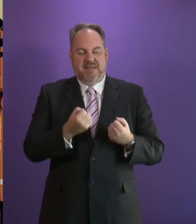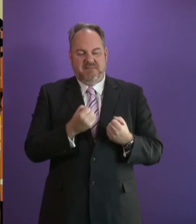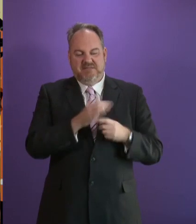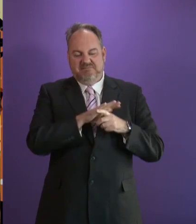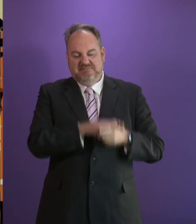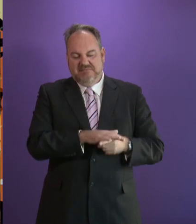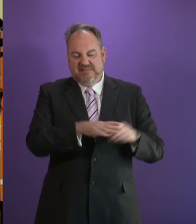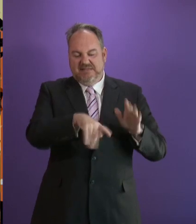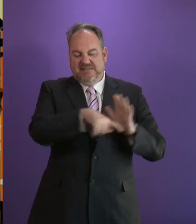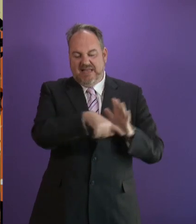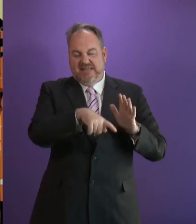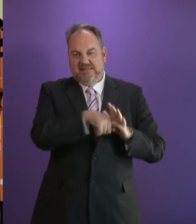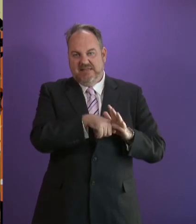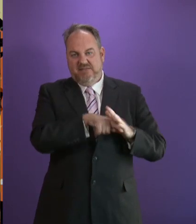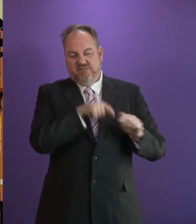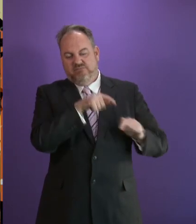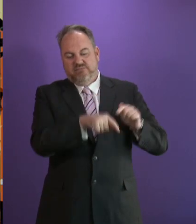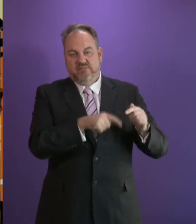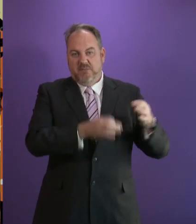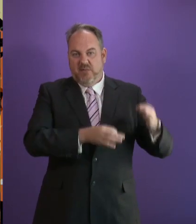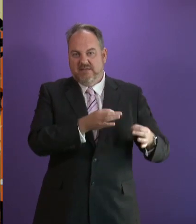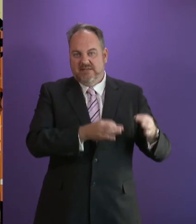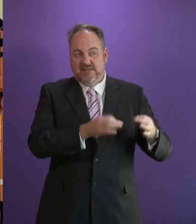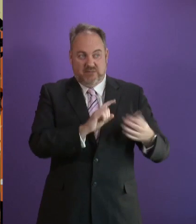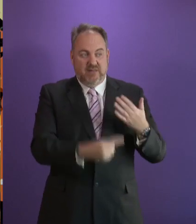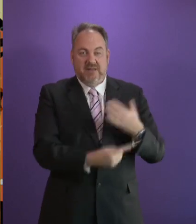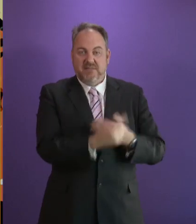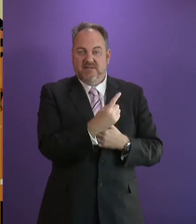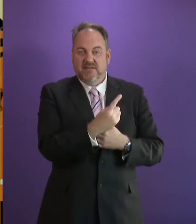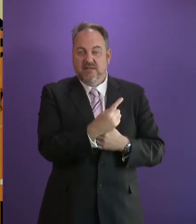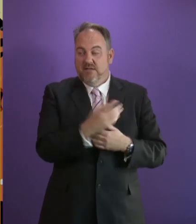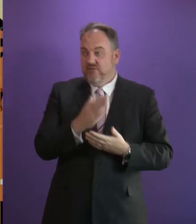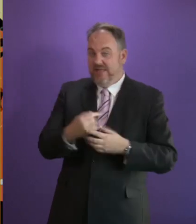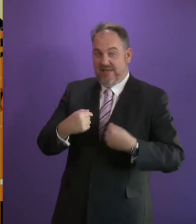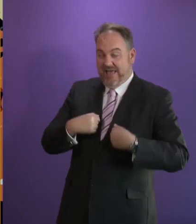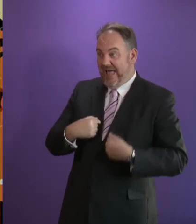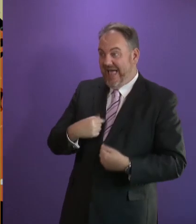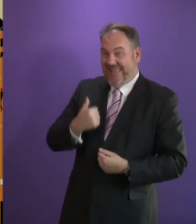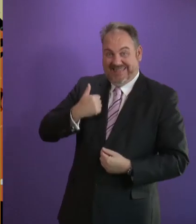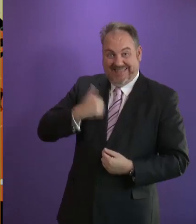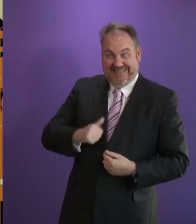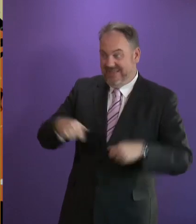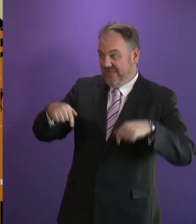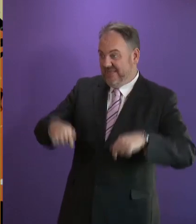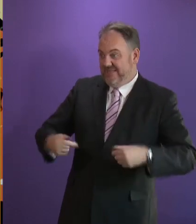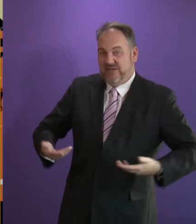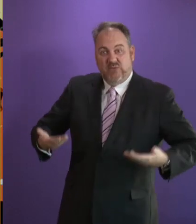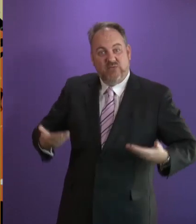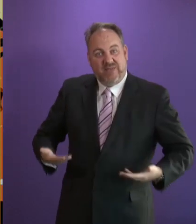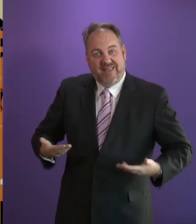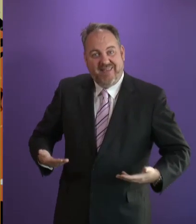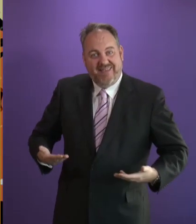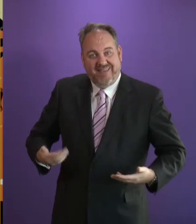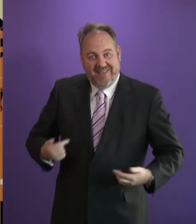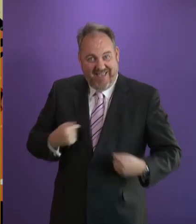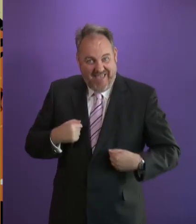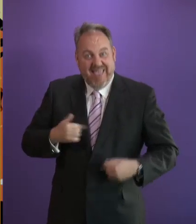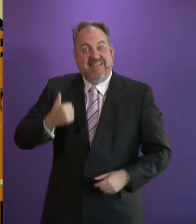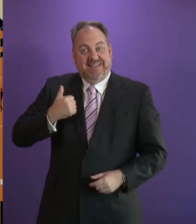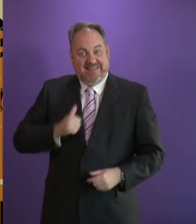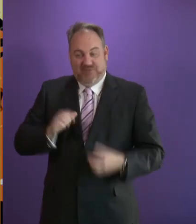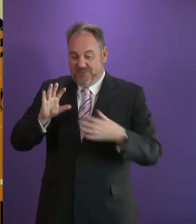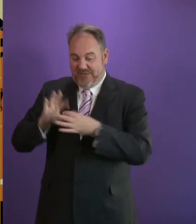Which is why I'm particularly inspired to be here today, because I don't know about you, but I need this. I need to be in